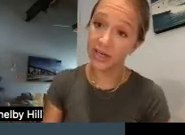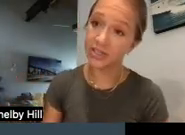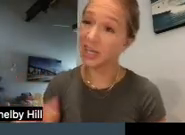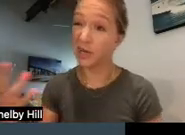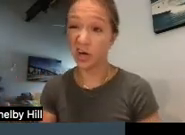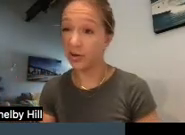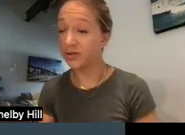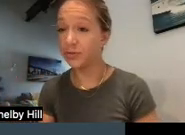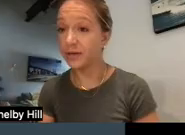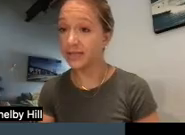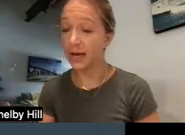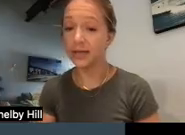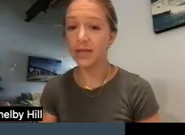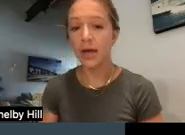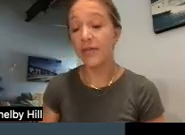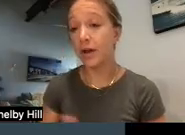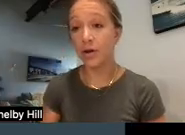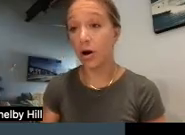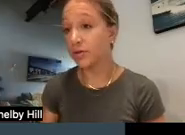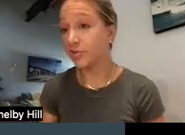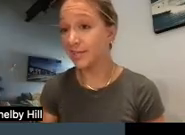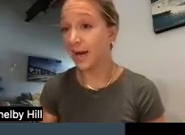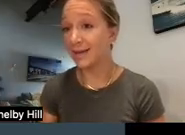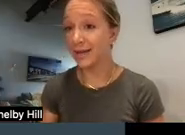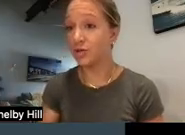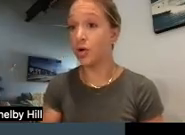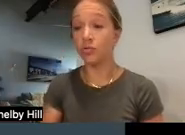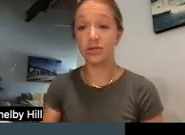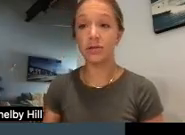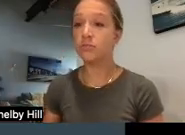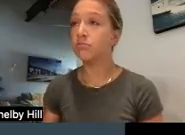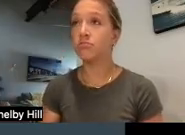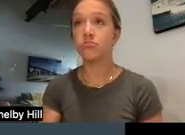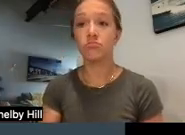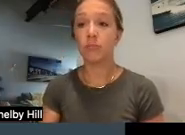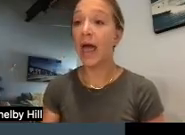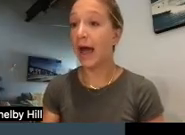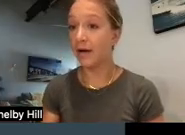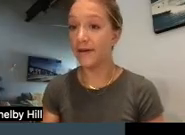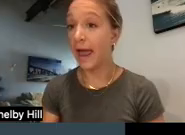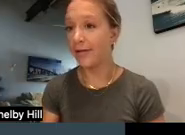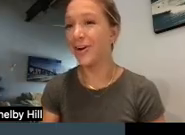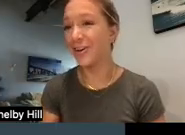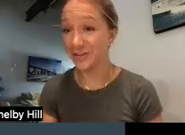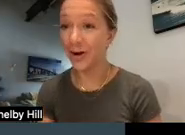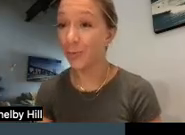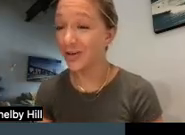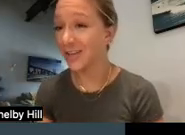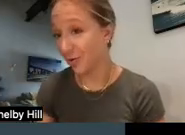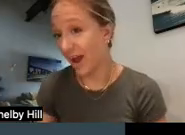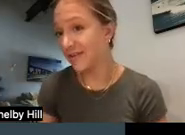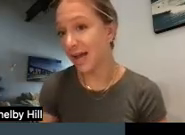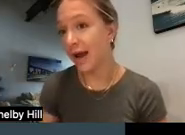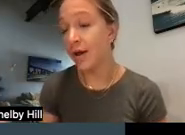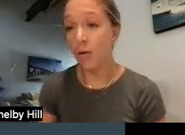Like locations like McDonald's would be signed. And then there are also just signs that don't have, there are words